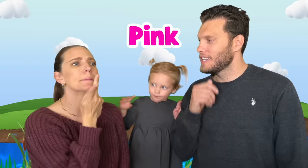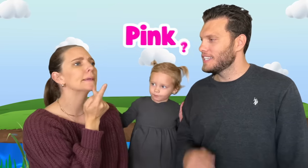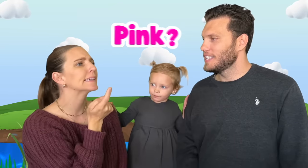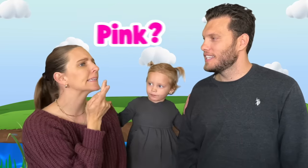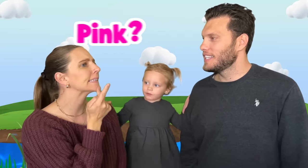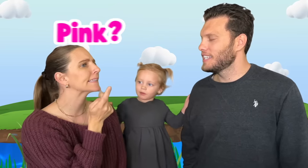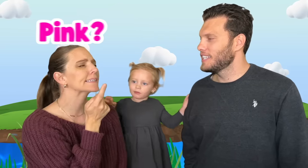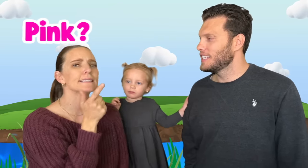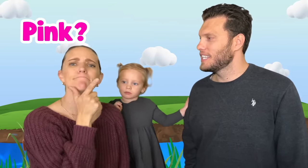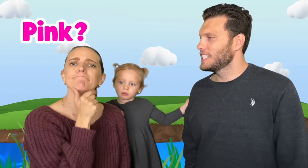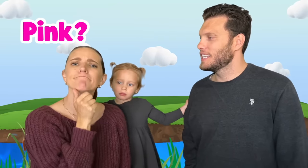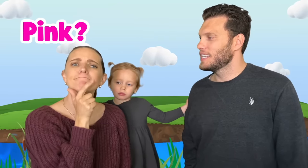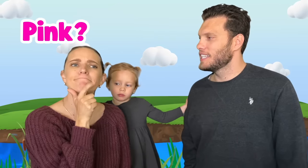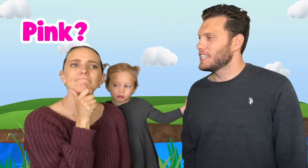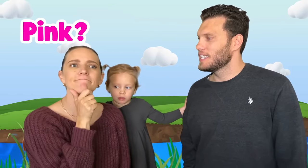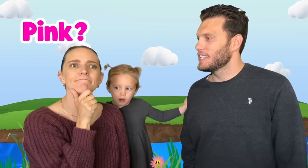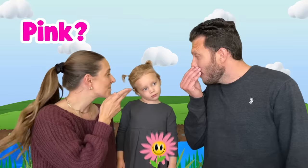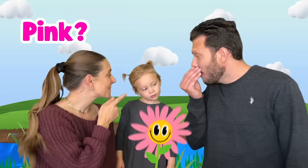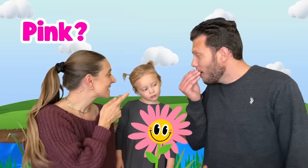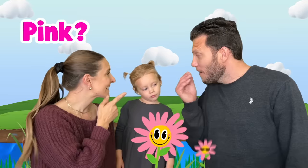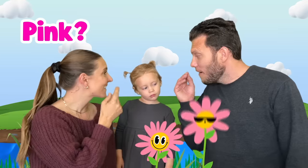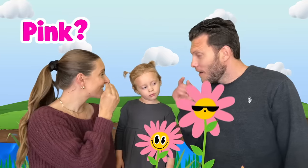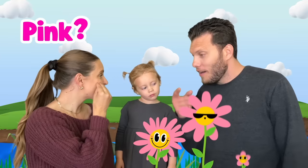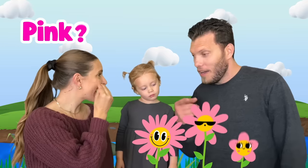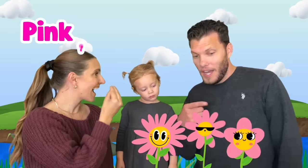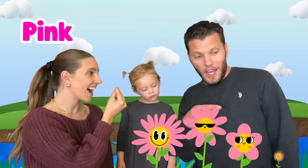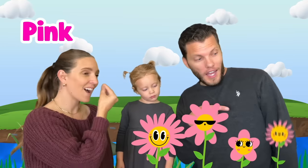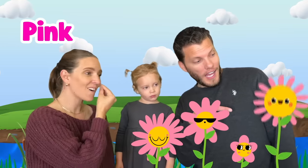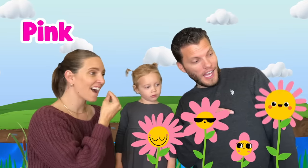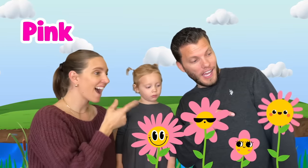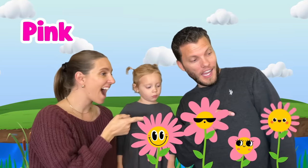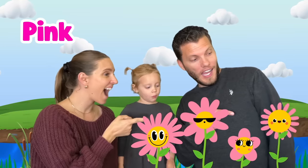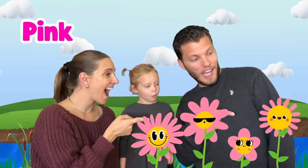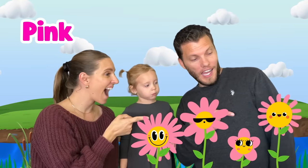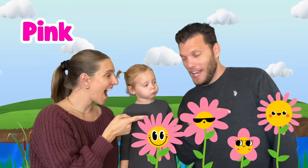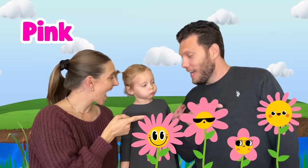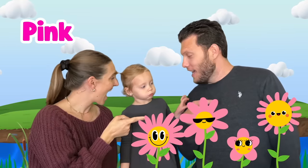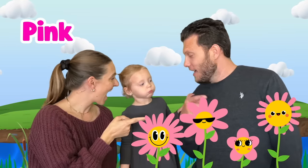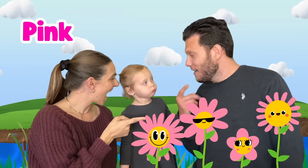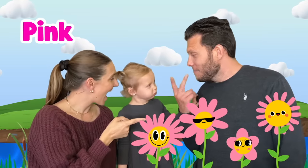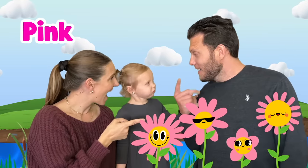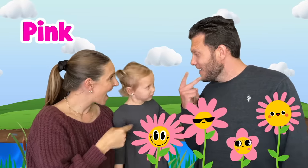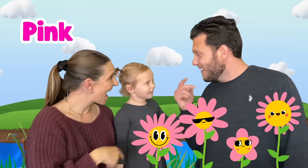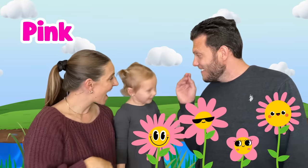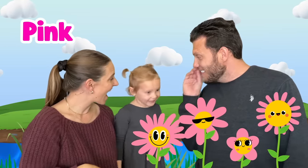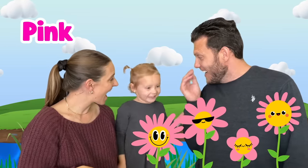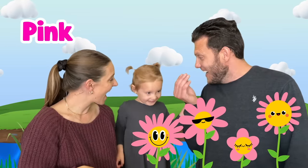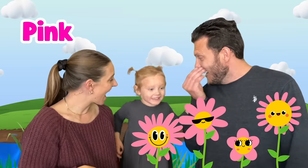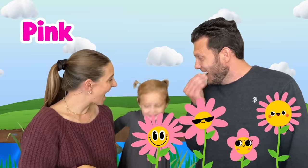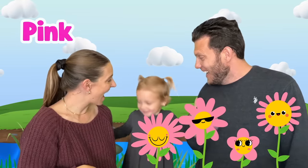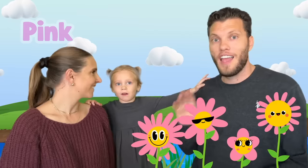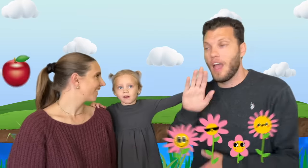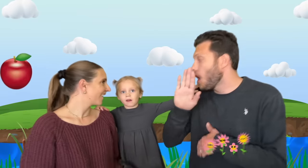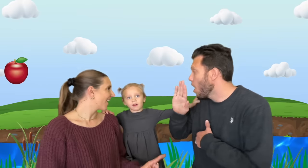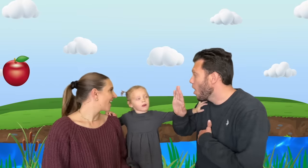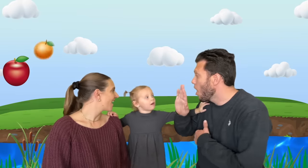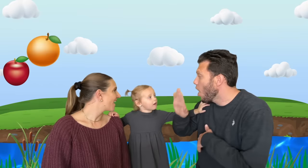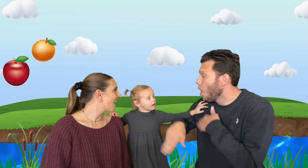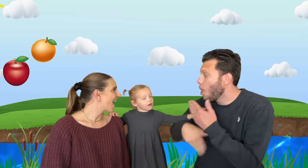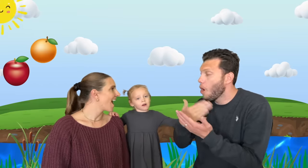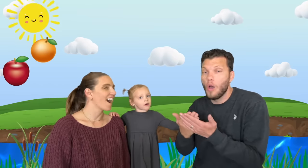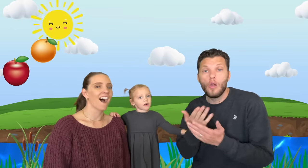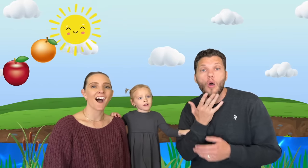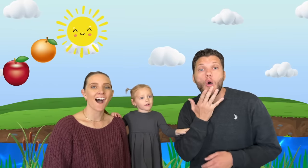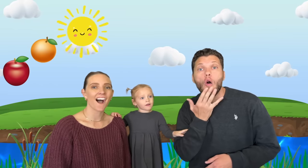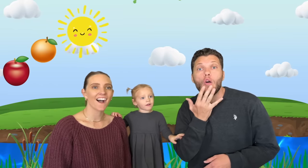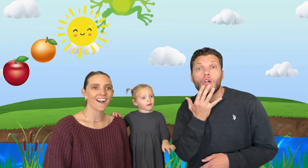Where is something pink? Oh, look, pink flowers. Pink flowers.